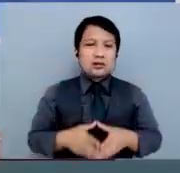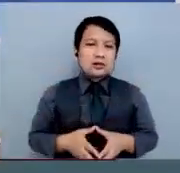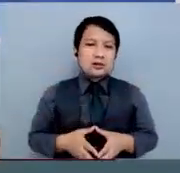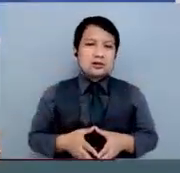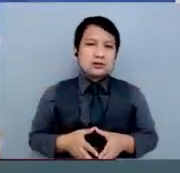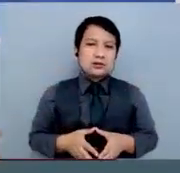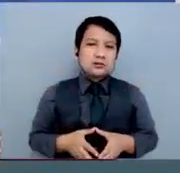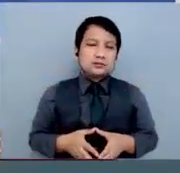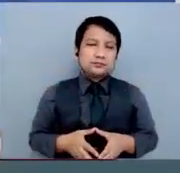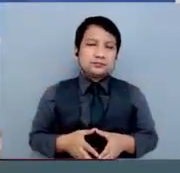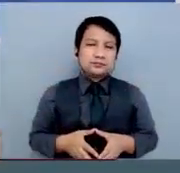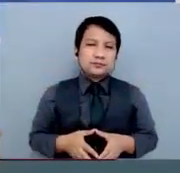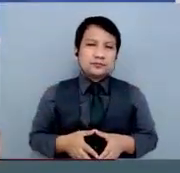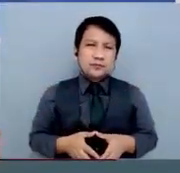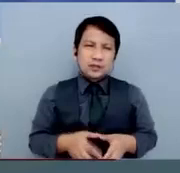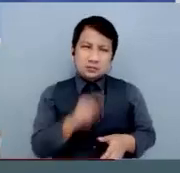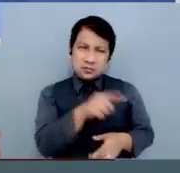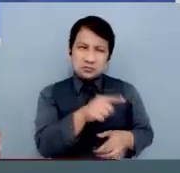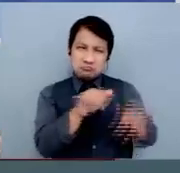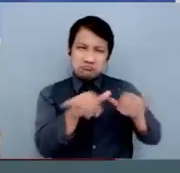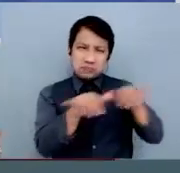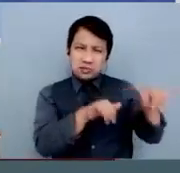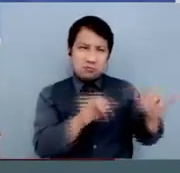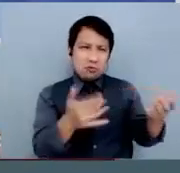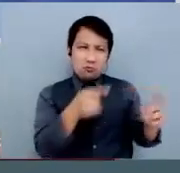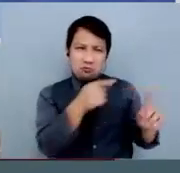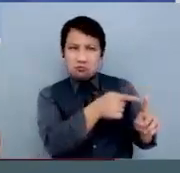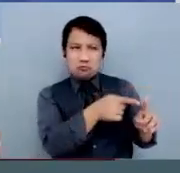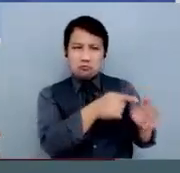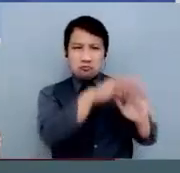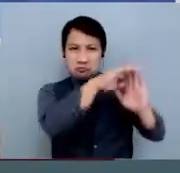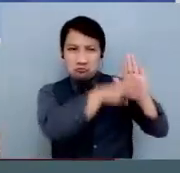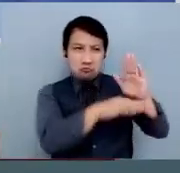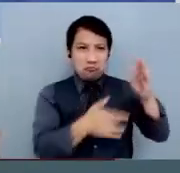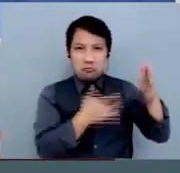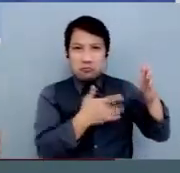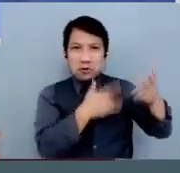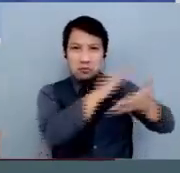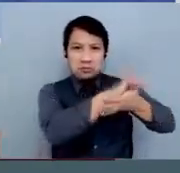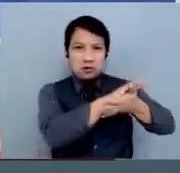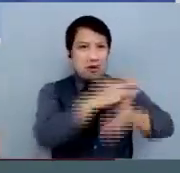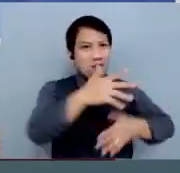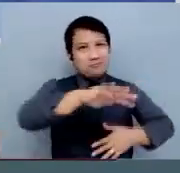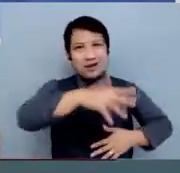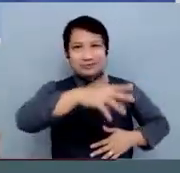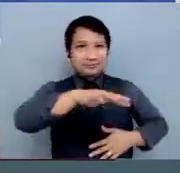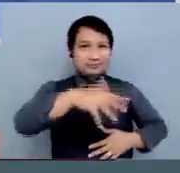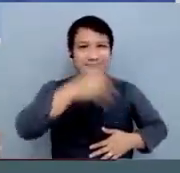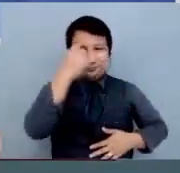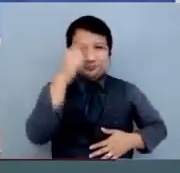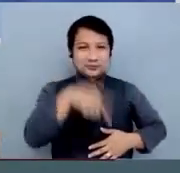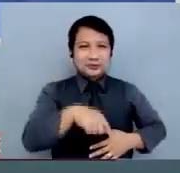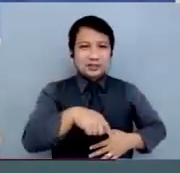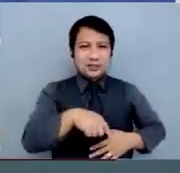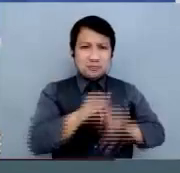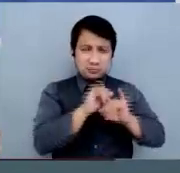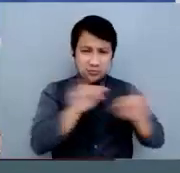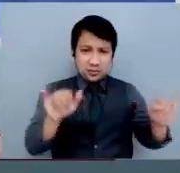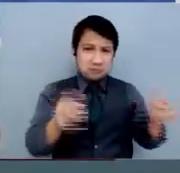Now, tinimbang namin, kung wala kang sintomas or very mild lang yung symptoms, usually you have the